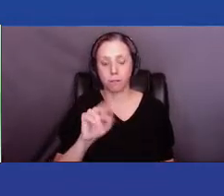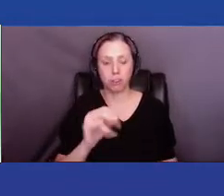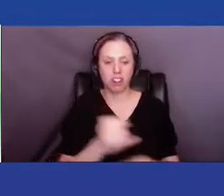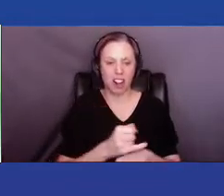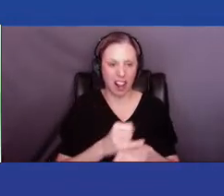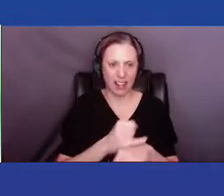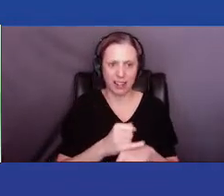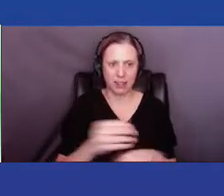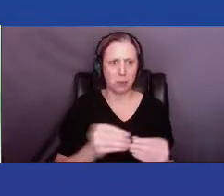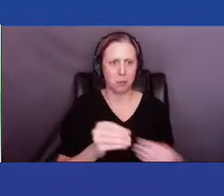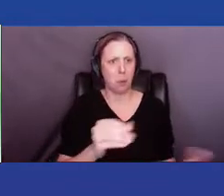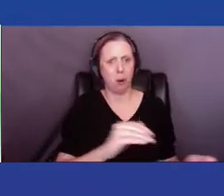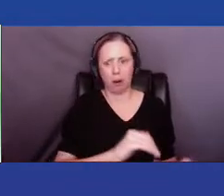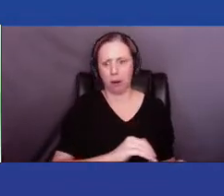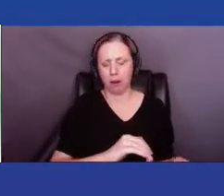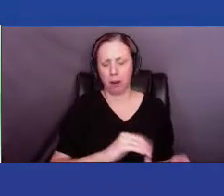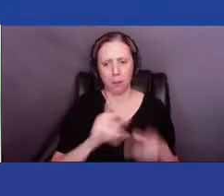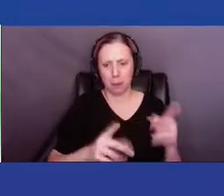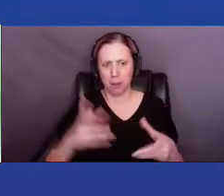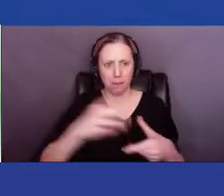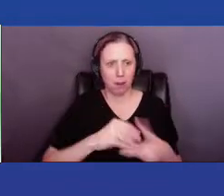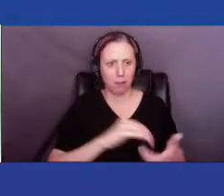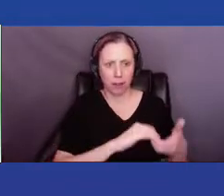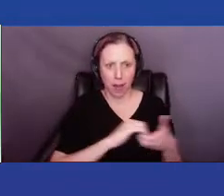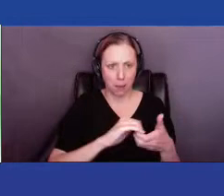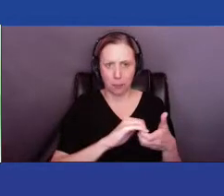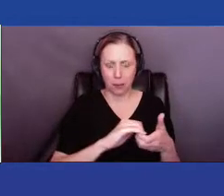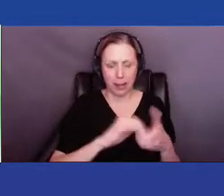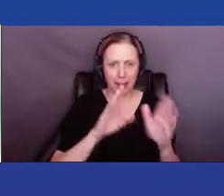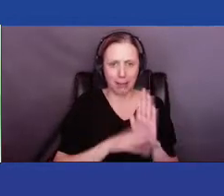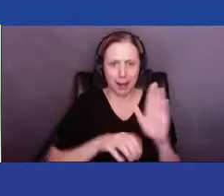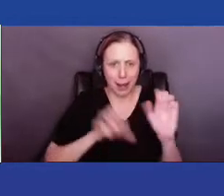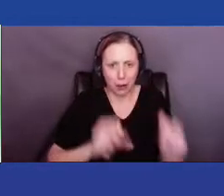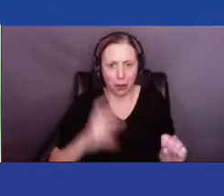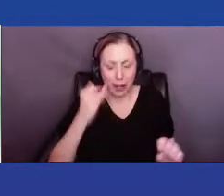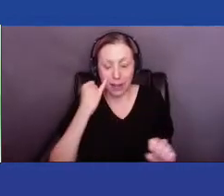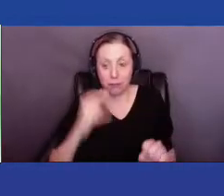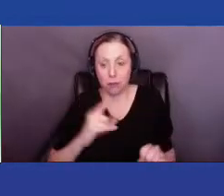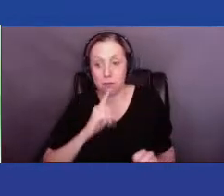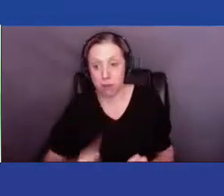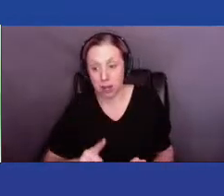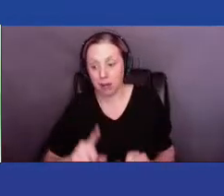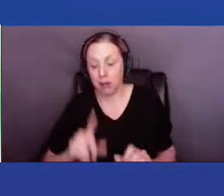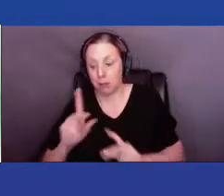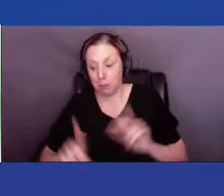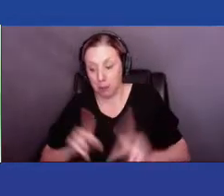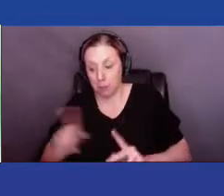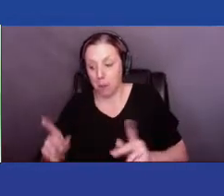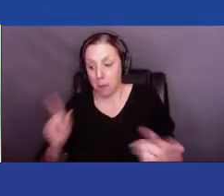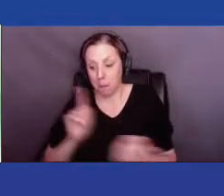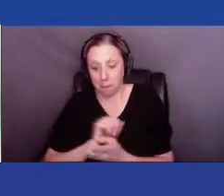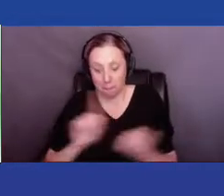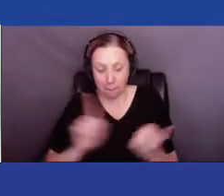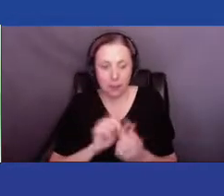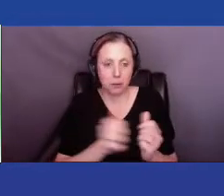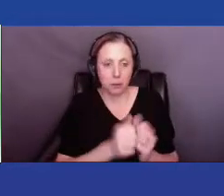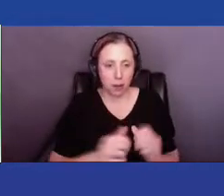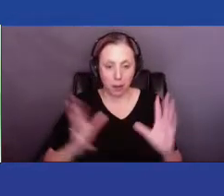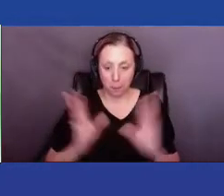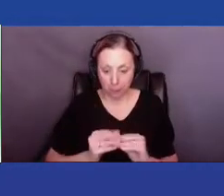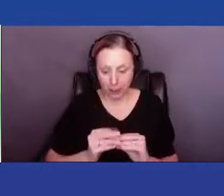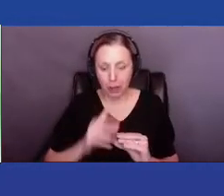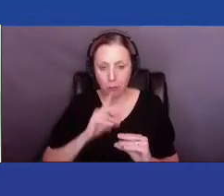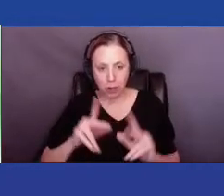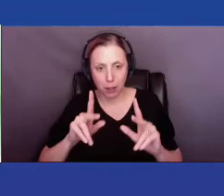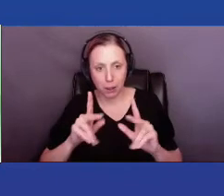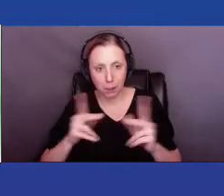across geography if I were making everyone meet together in the same place and time. Next slide.